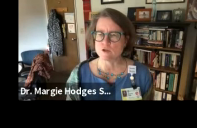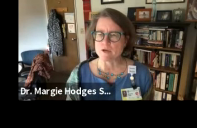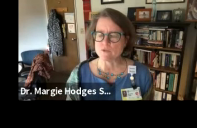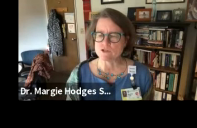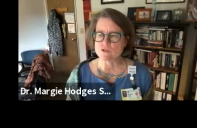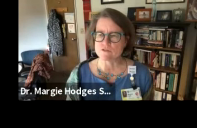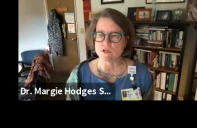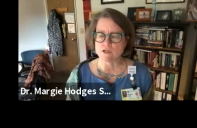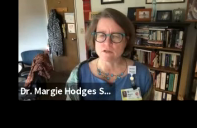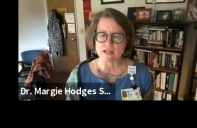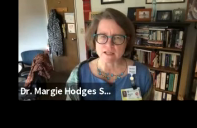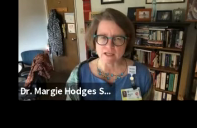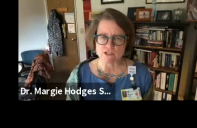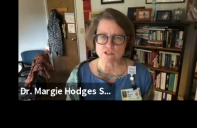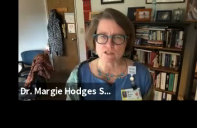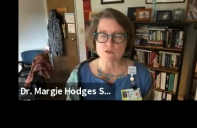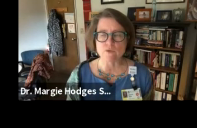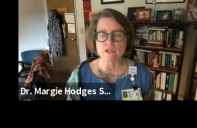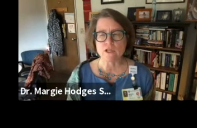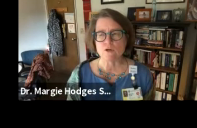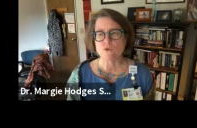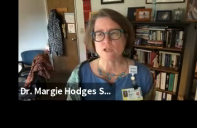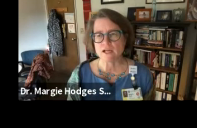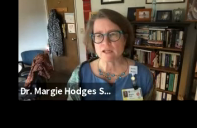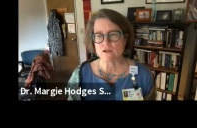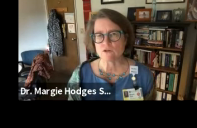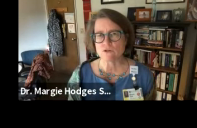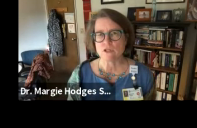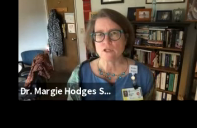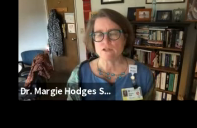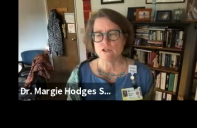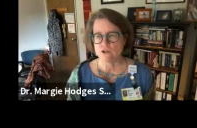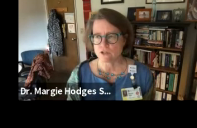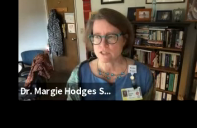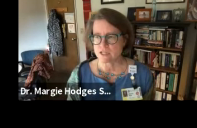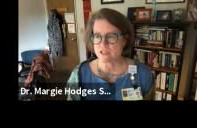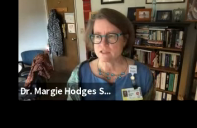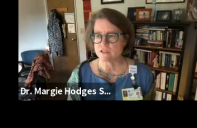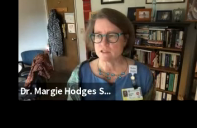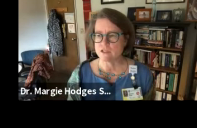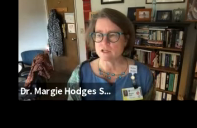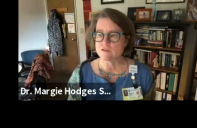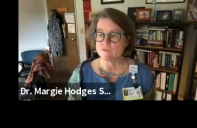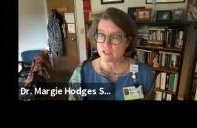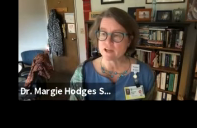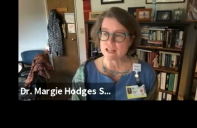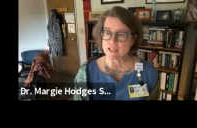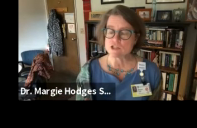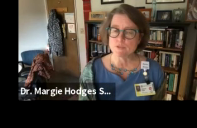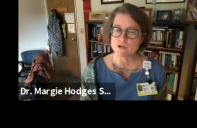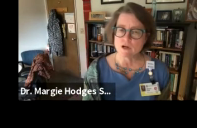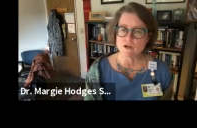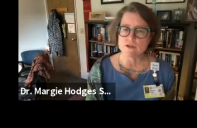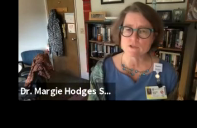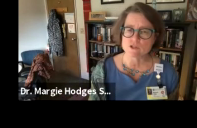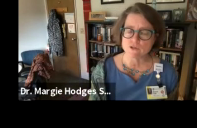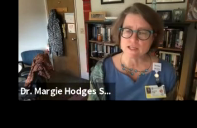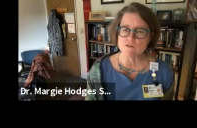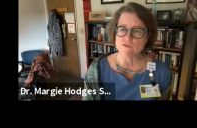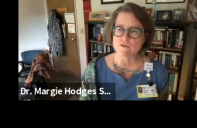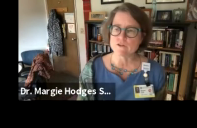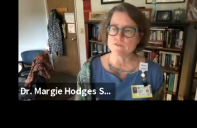literature about resource allocations. And we relied on the New York State ventilator allocation protocol that